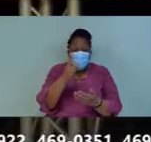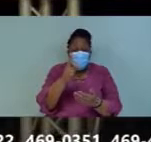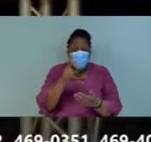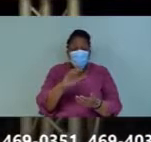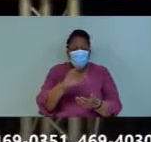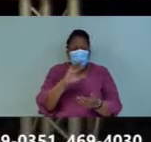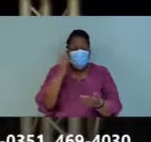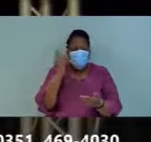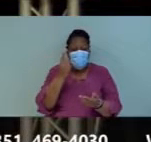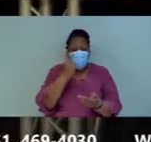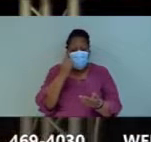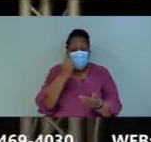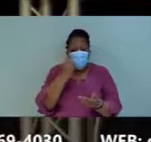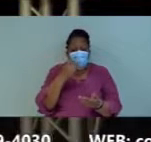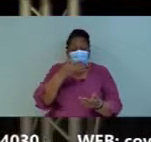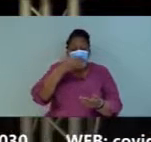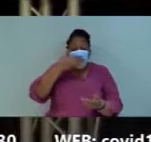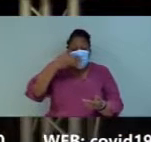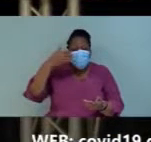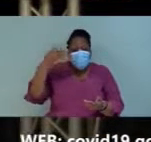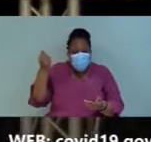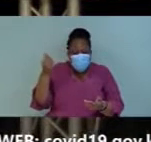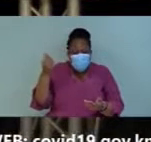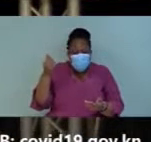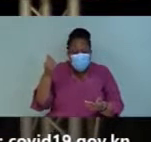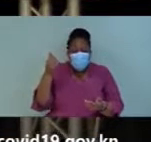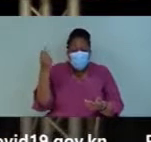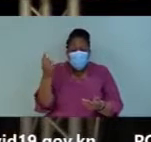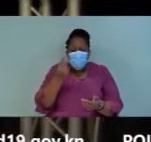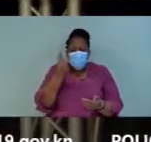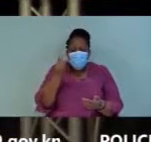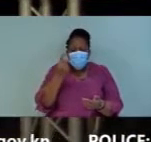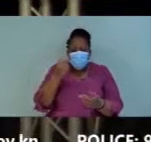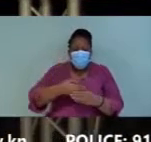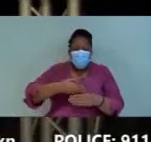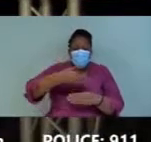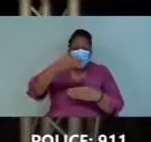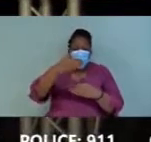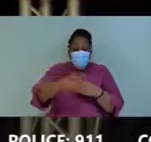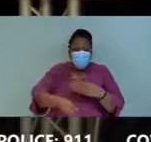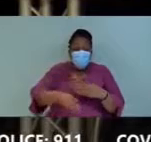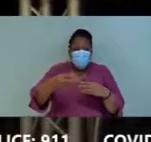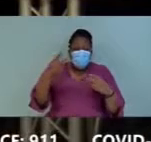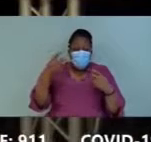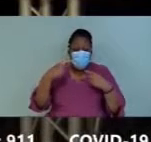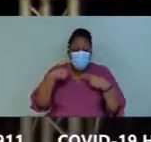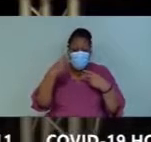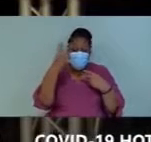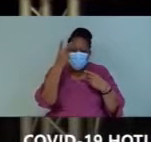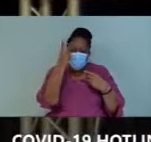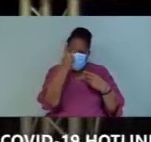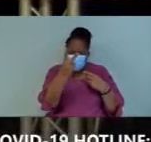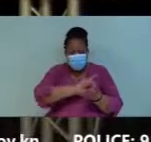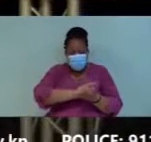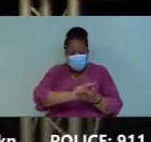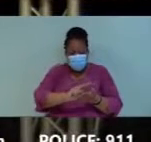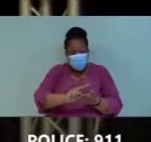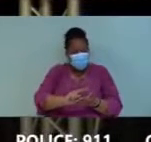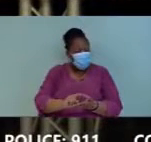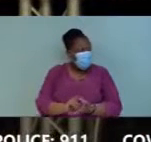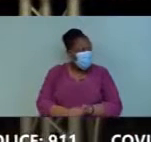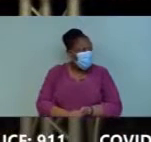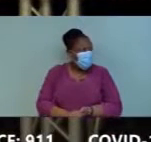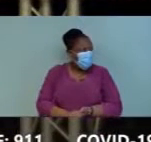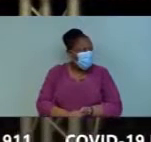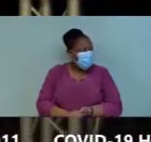members of the media at Sunday's NEOC daily COVID-19 briefing, Dr. Laws noted that the virus can remain in the body for as long as